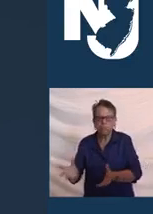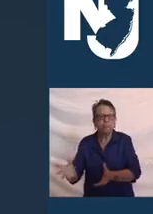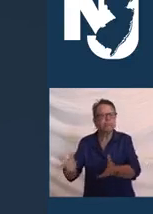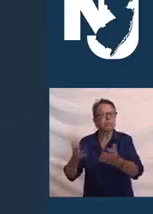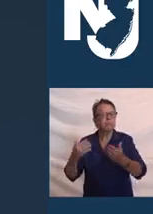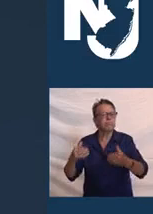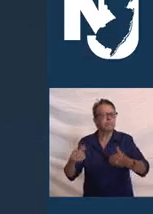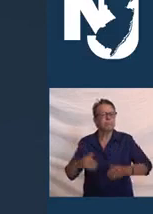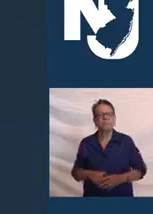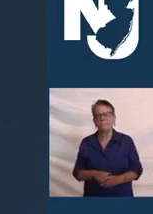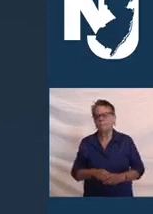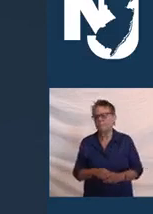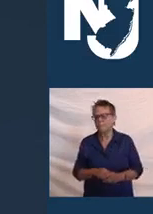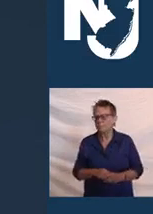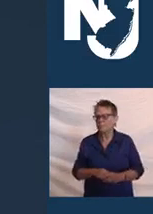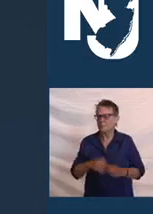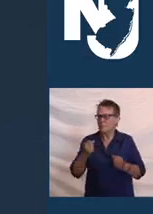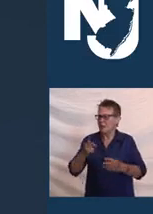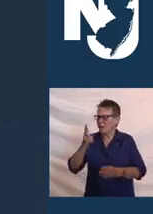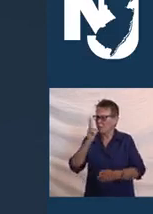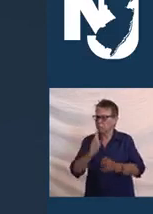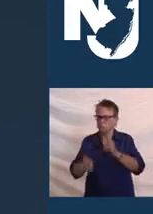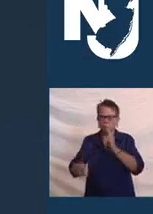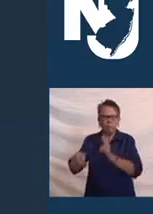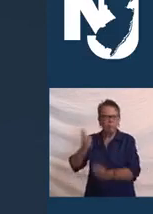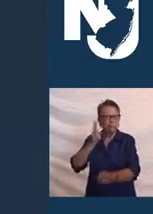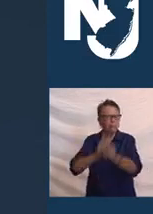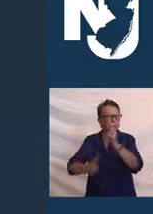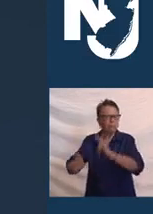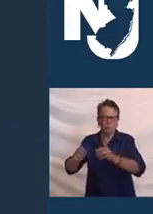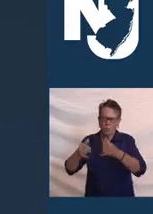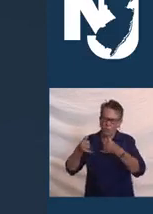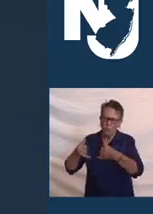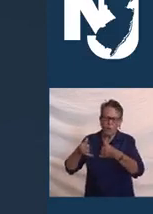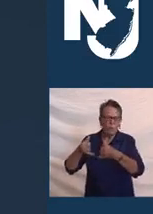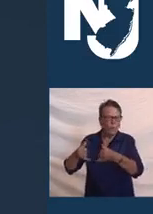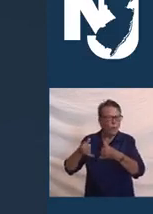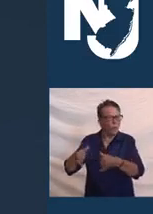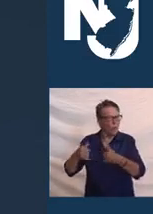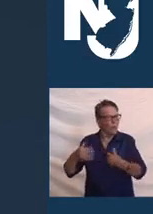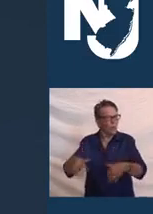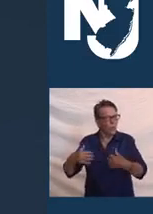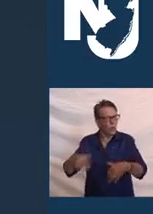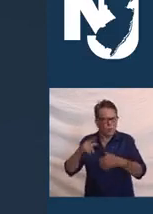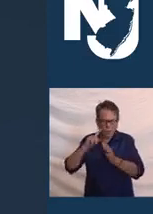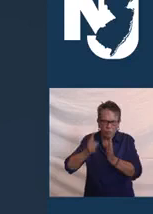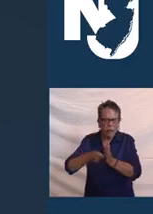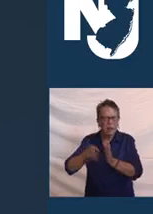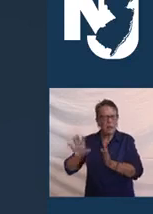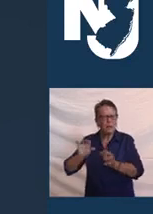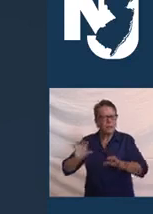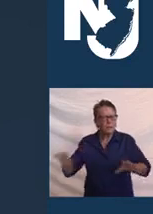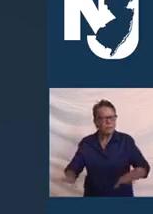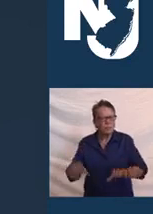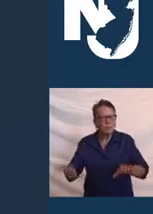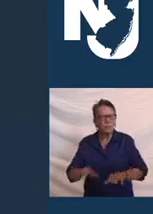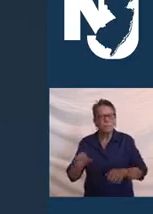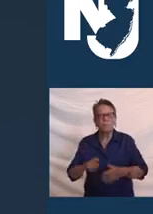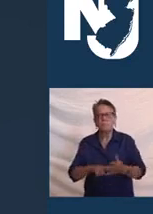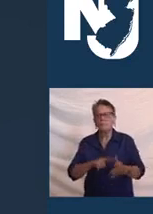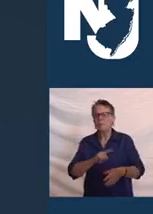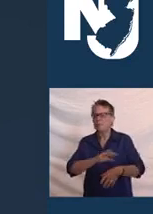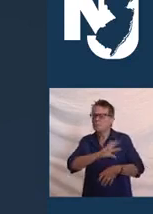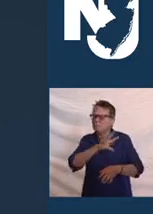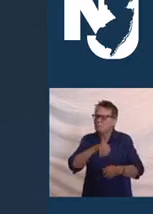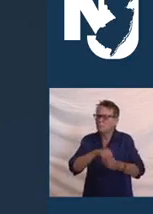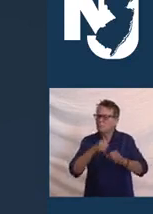and national scouting honors and awards. A man of faith, Carl was also an active member of the United Presbyterian Church